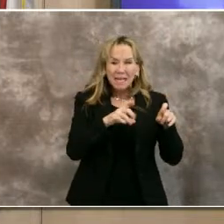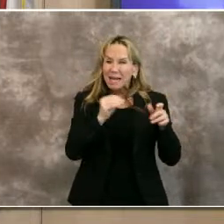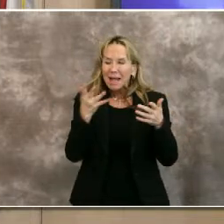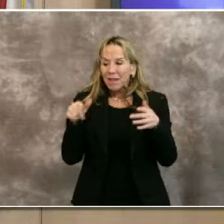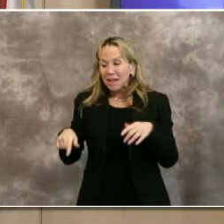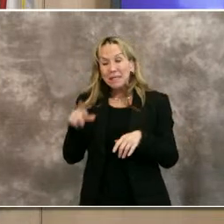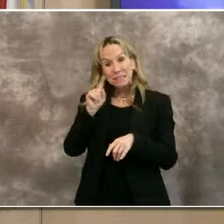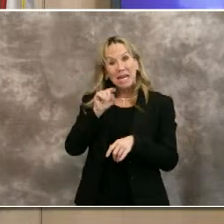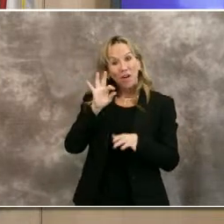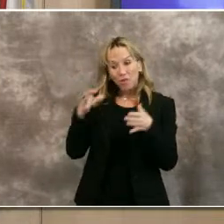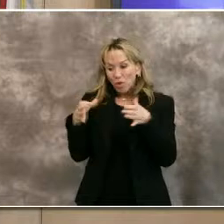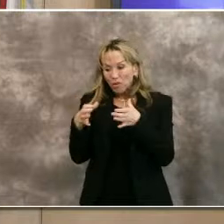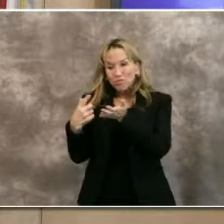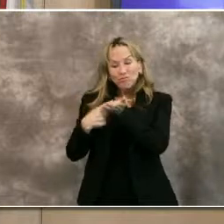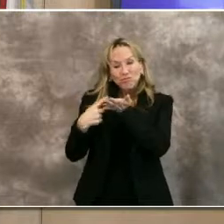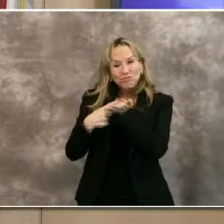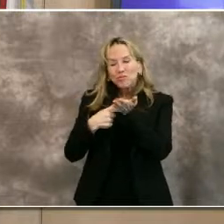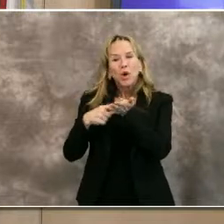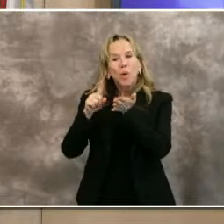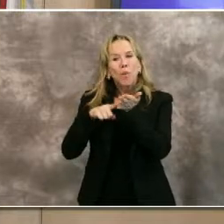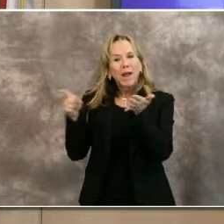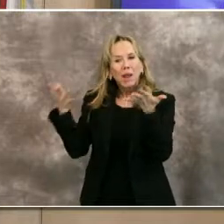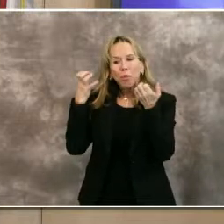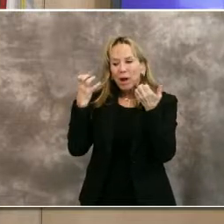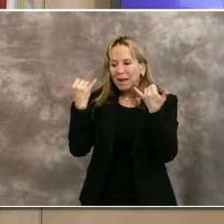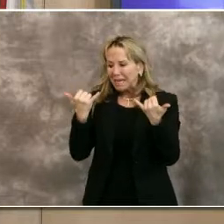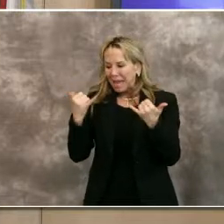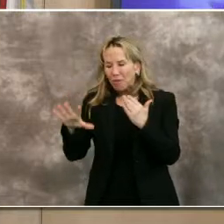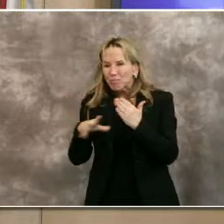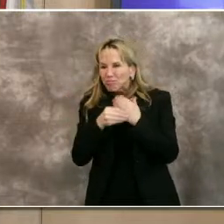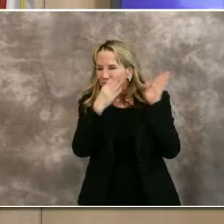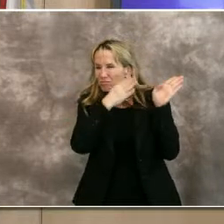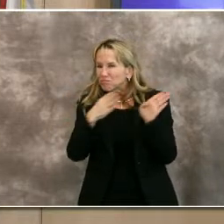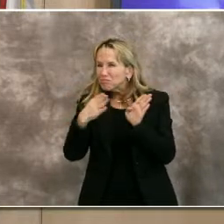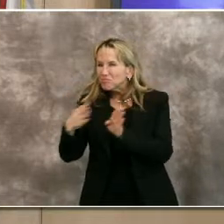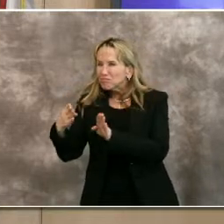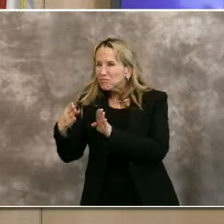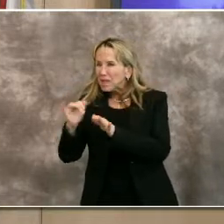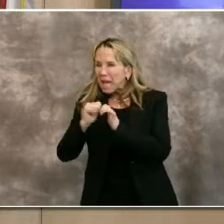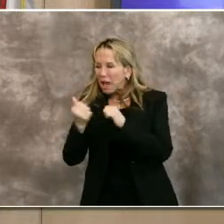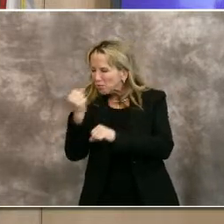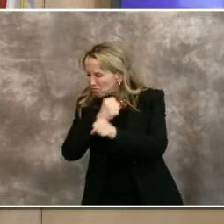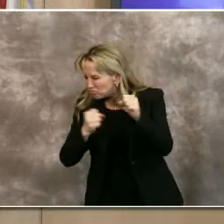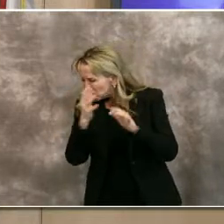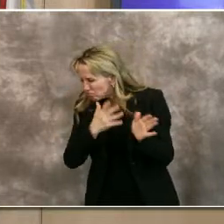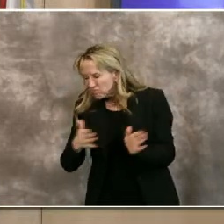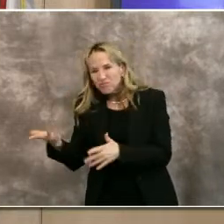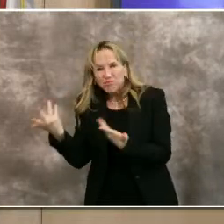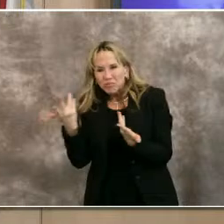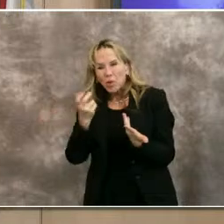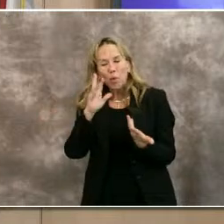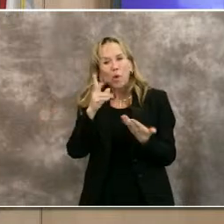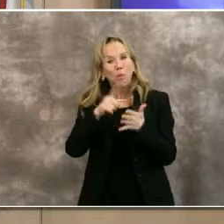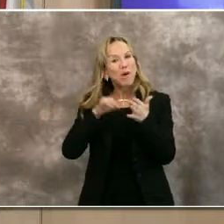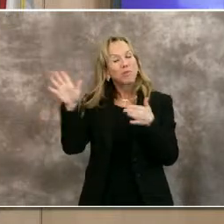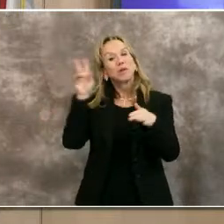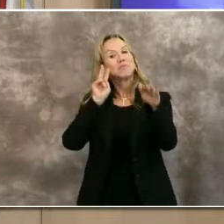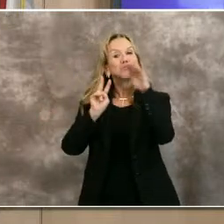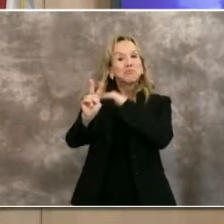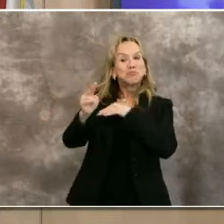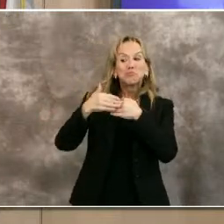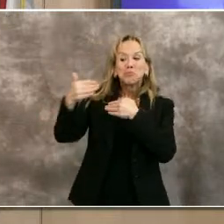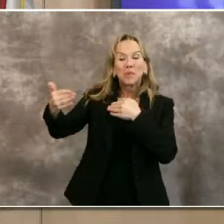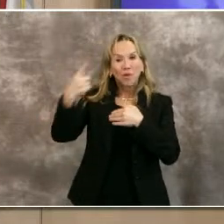task force is trying to implement now and may try to implement in the coming months if we have another